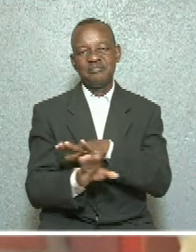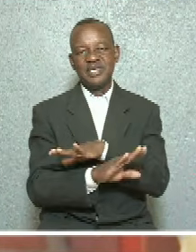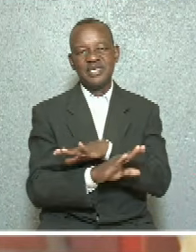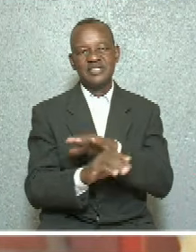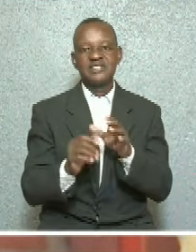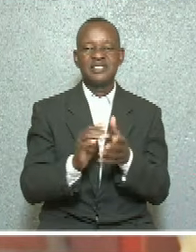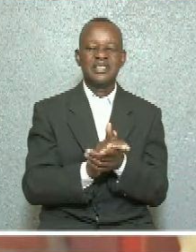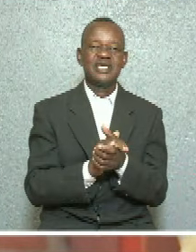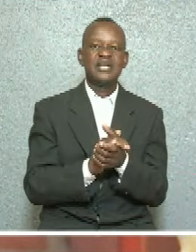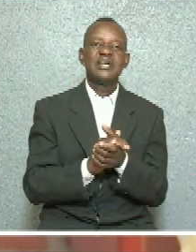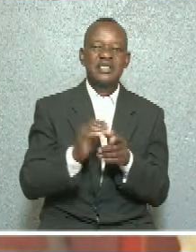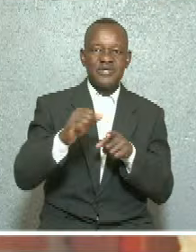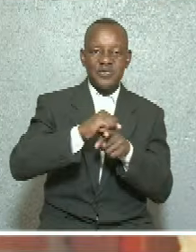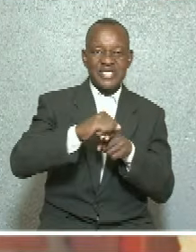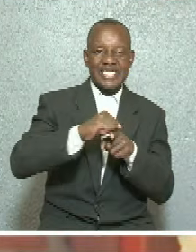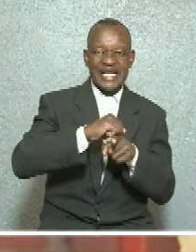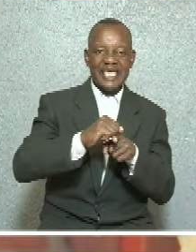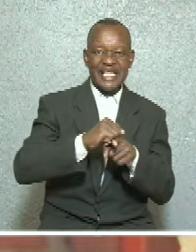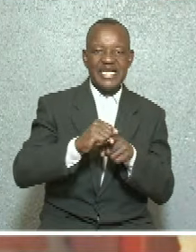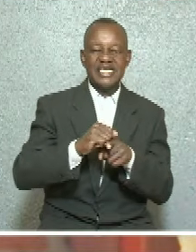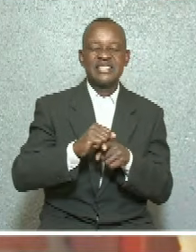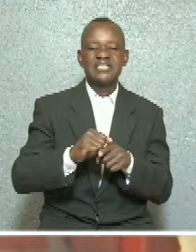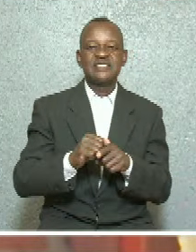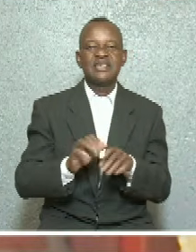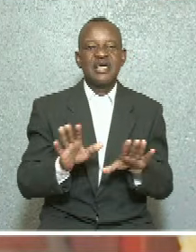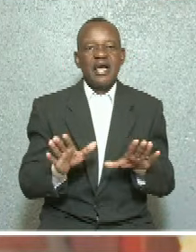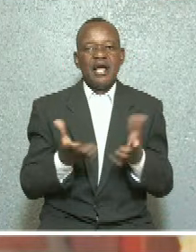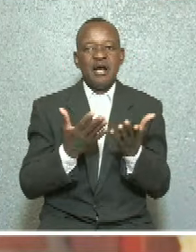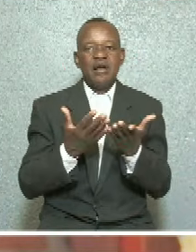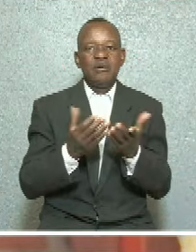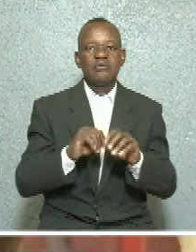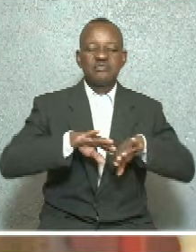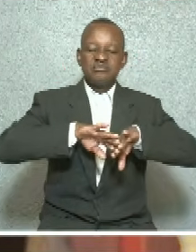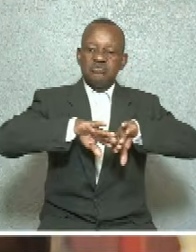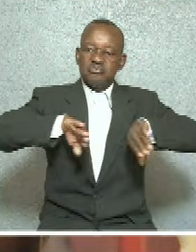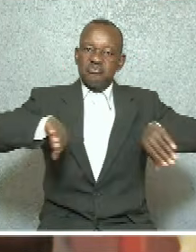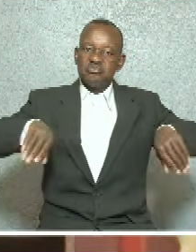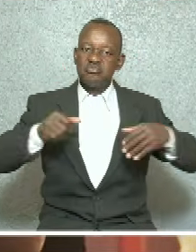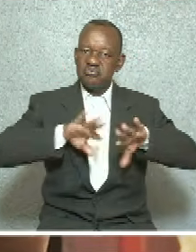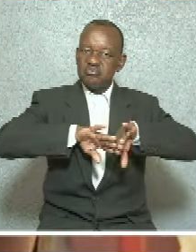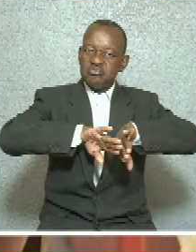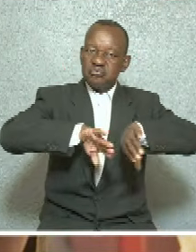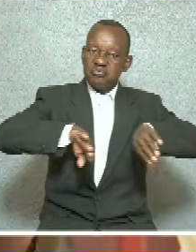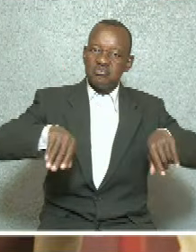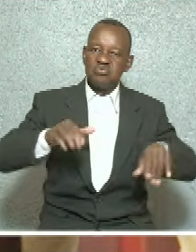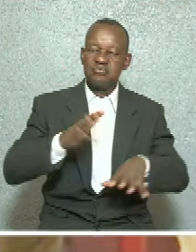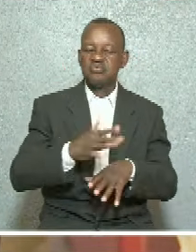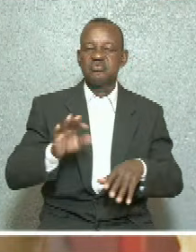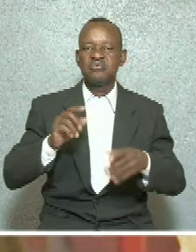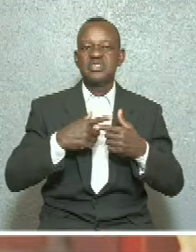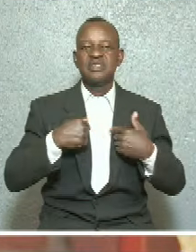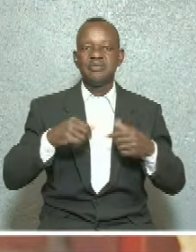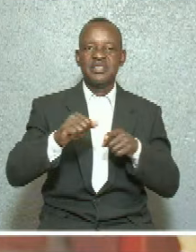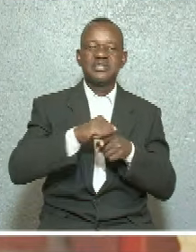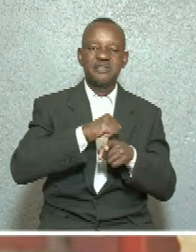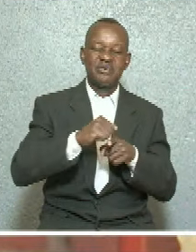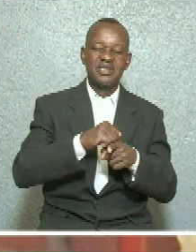safety around it, and we did quite well, right? So going forward, we want to continue